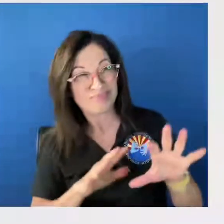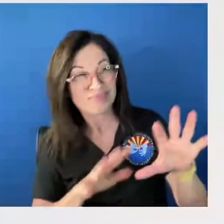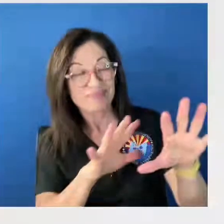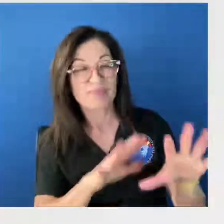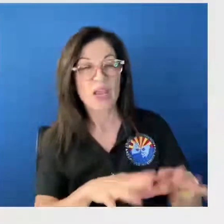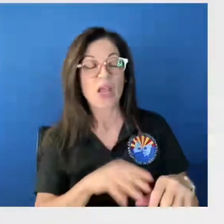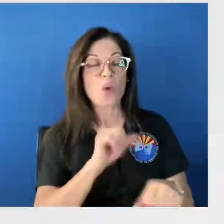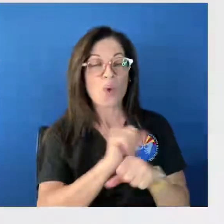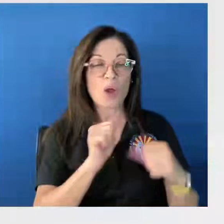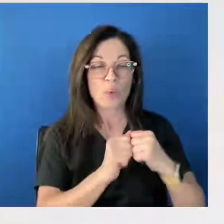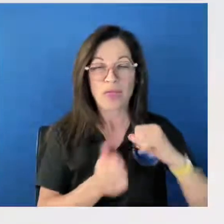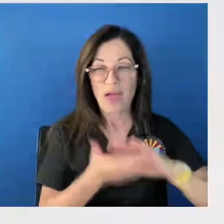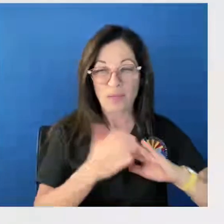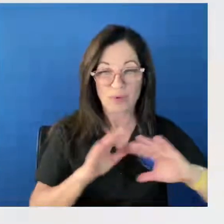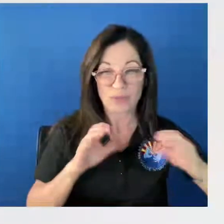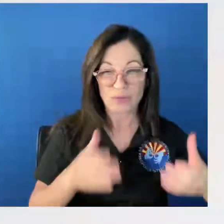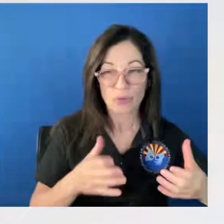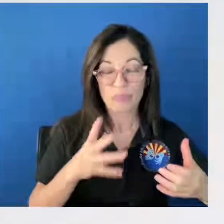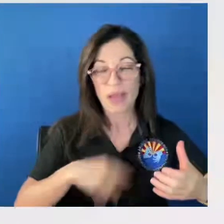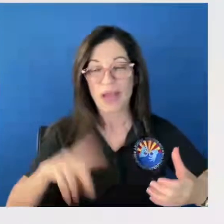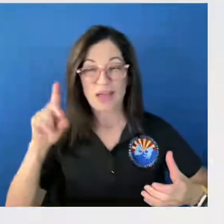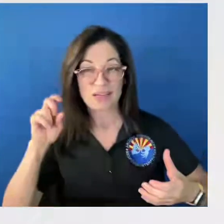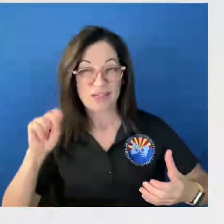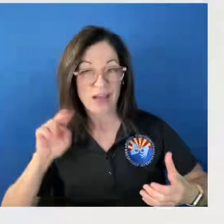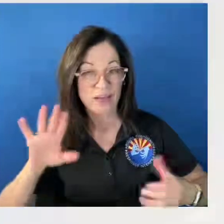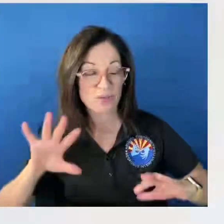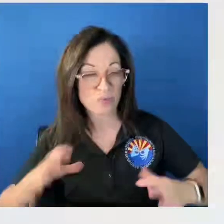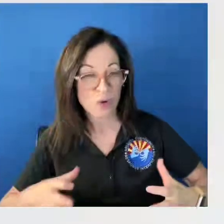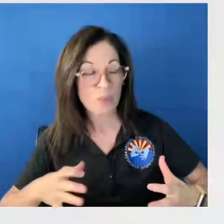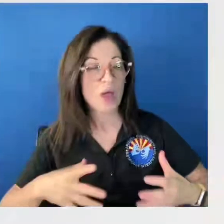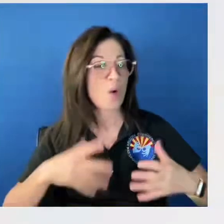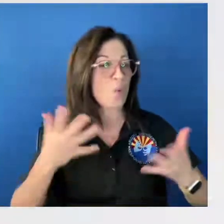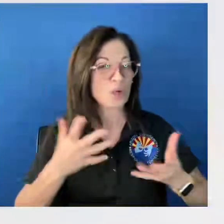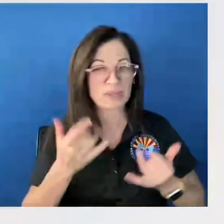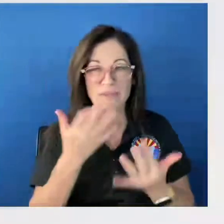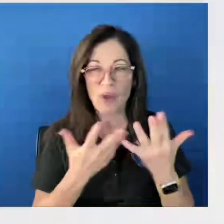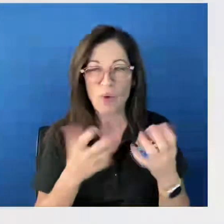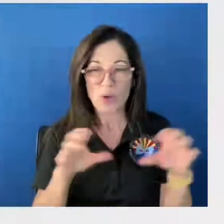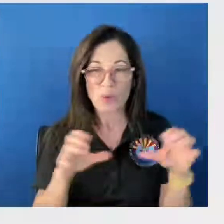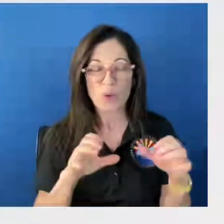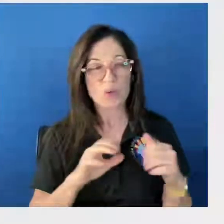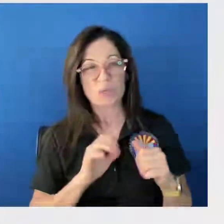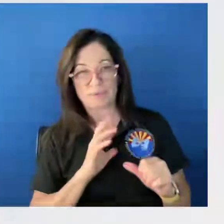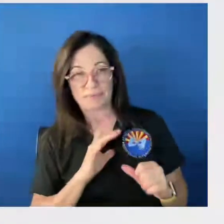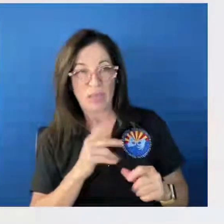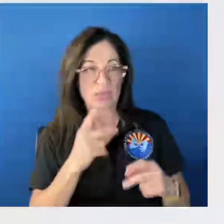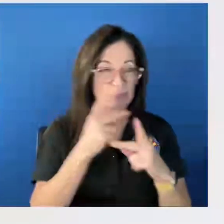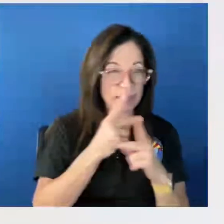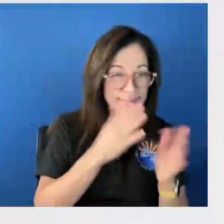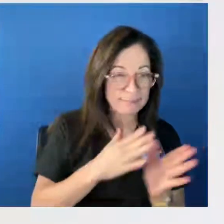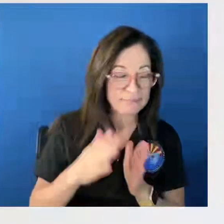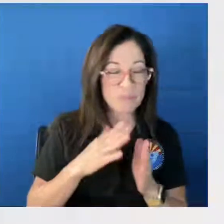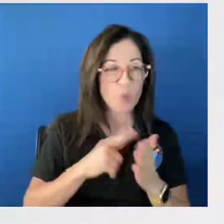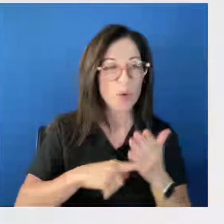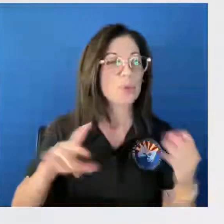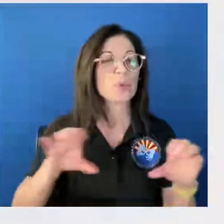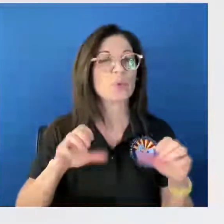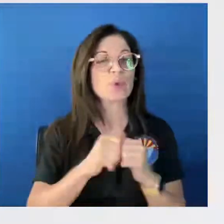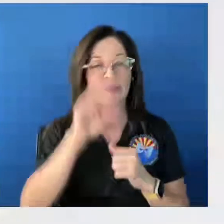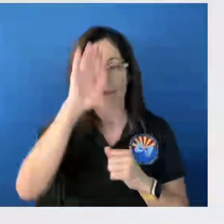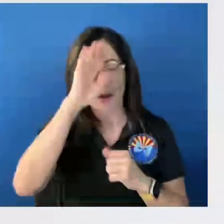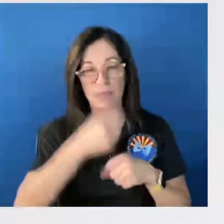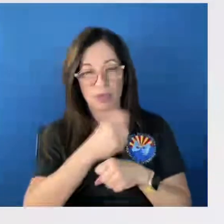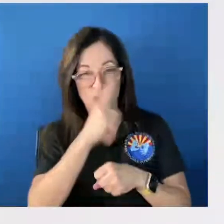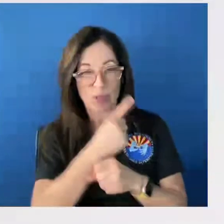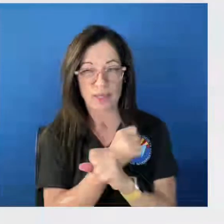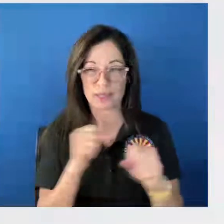trying to figure out what the fire wants to do in there and how do we engage our firefighters safely. As we come around the corner, back up over on the other side of